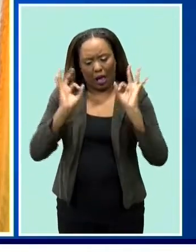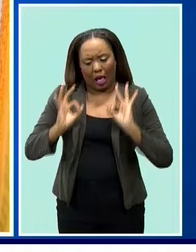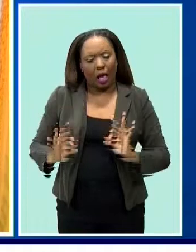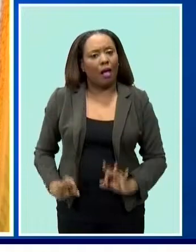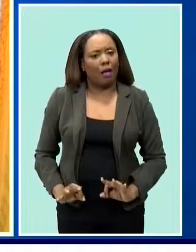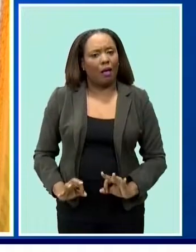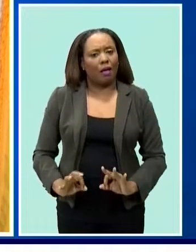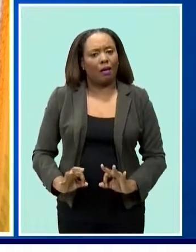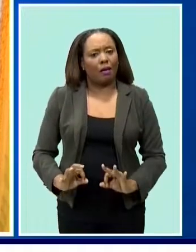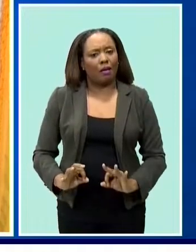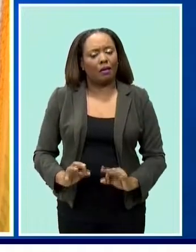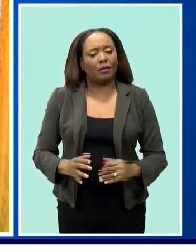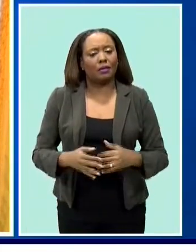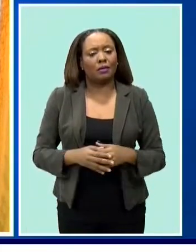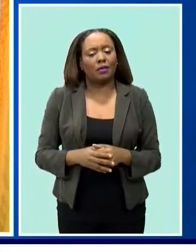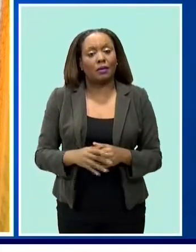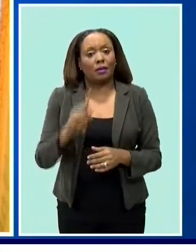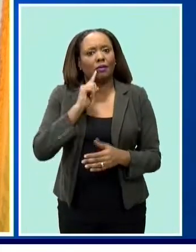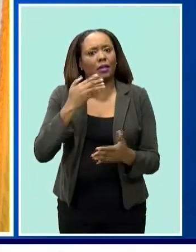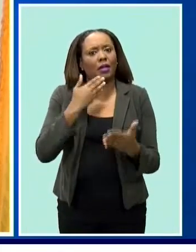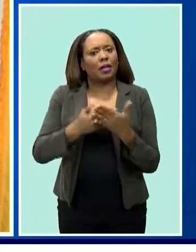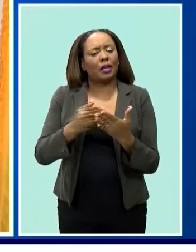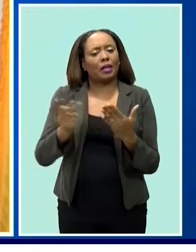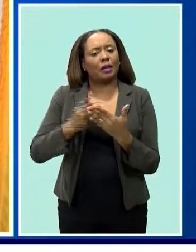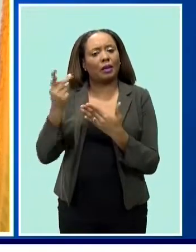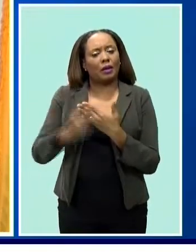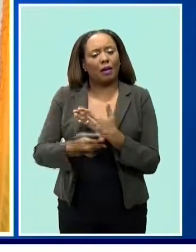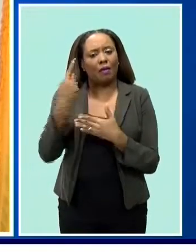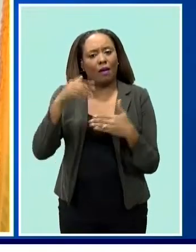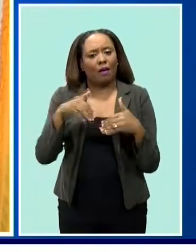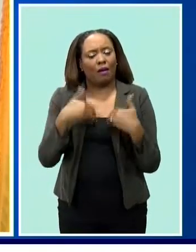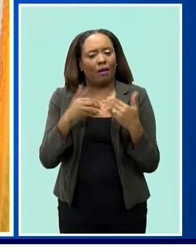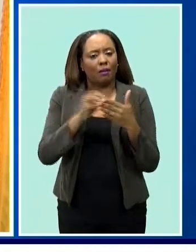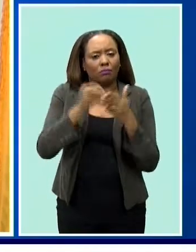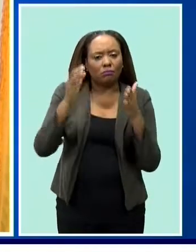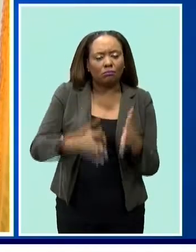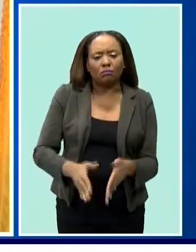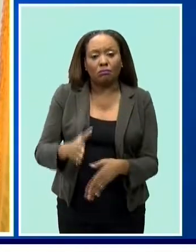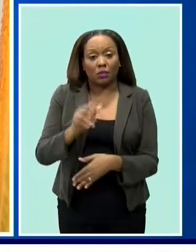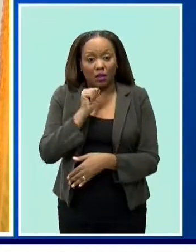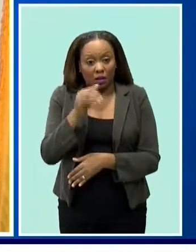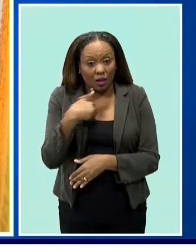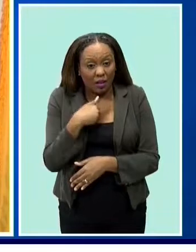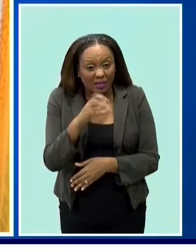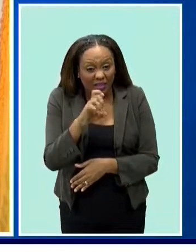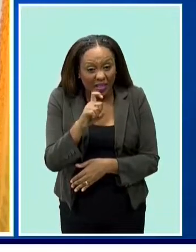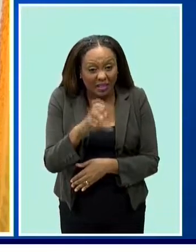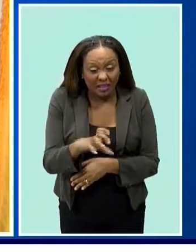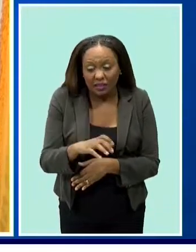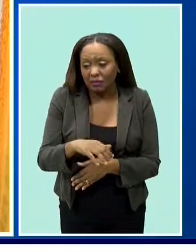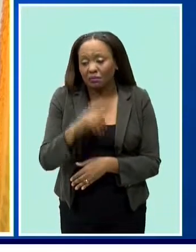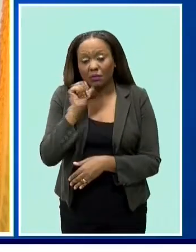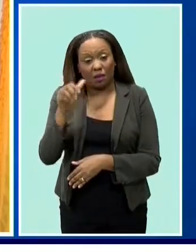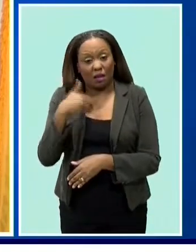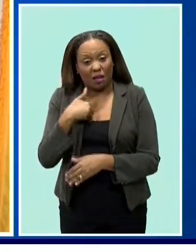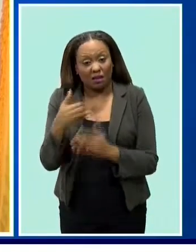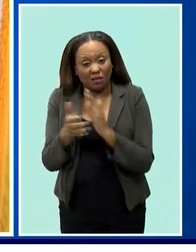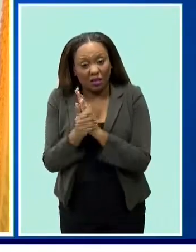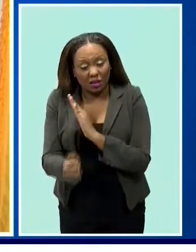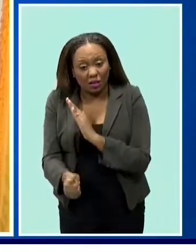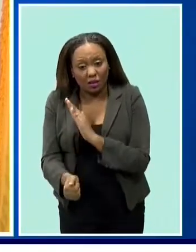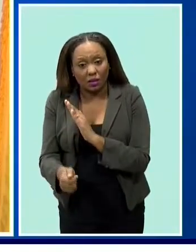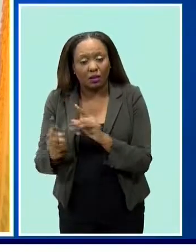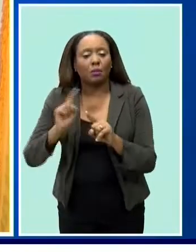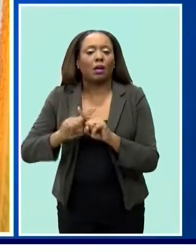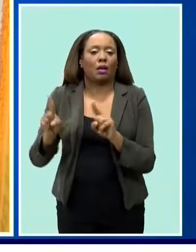This program is a very good program for young students that don't have any CSEs or CV skills, but I'm more